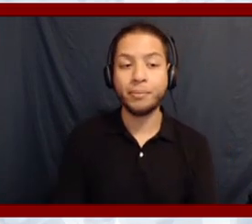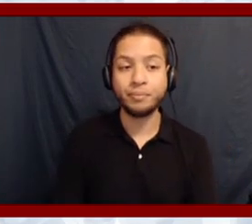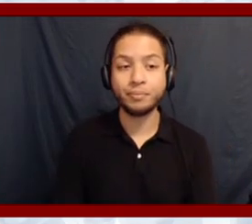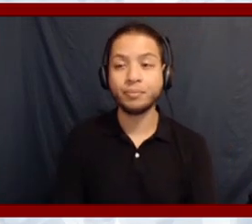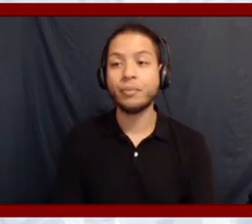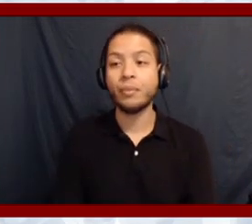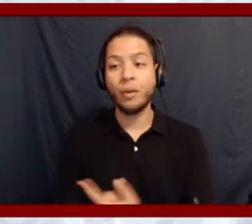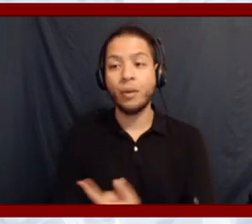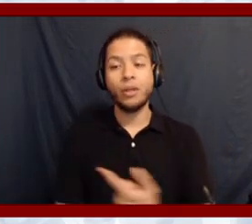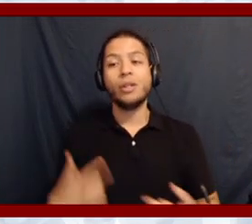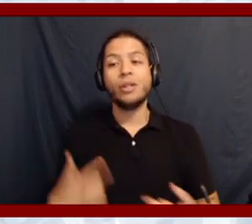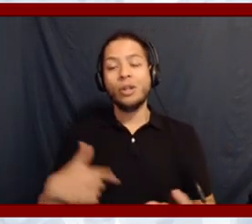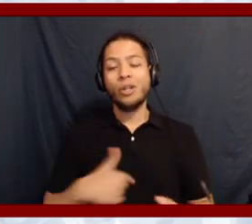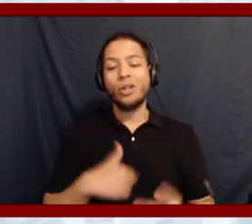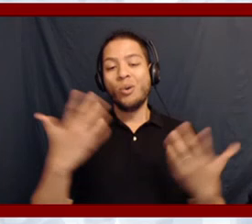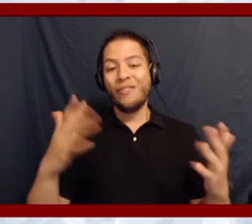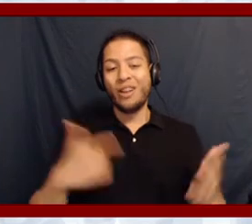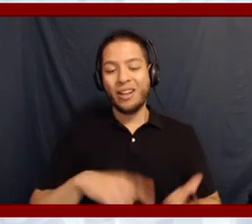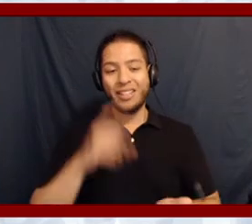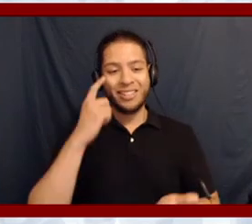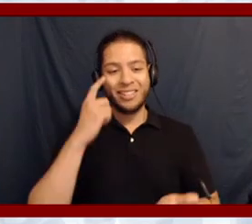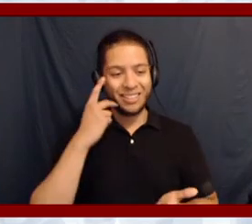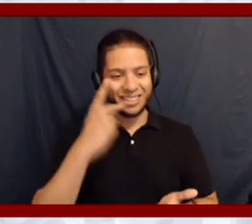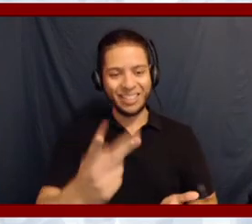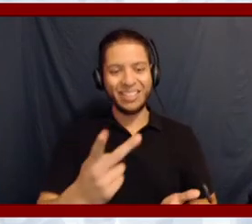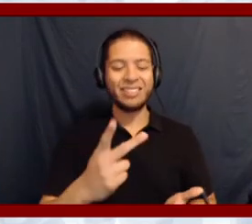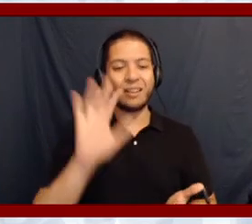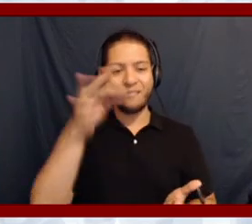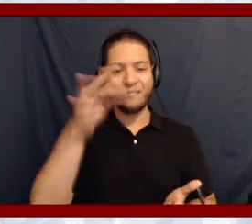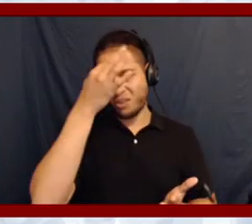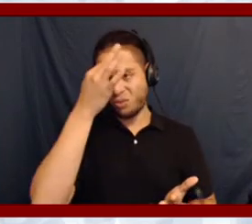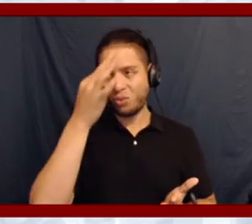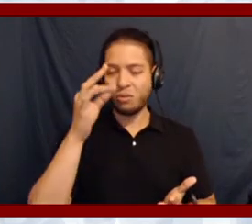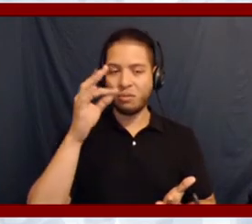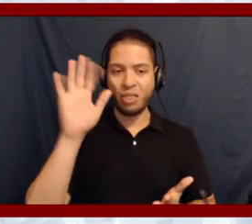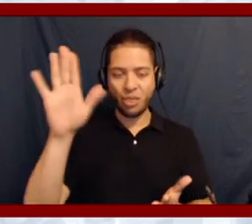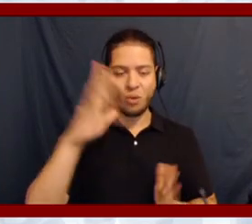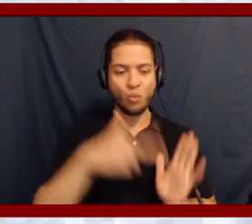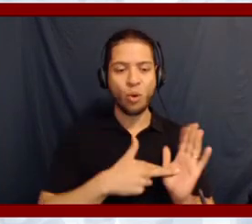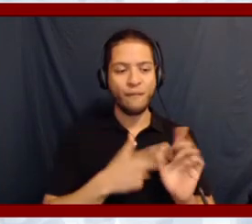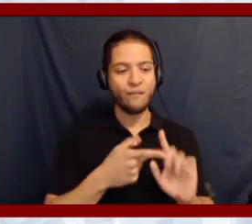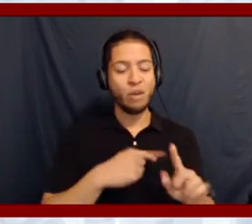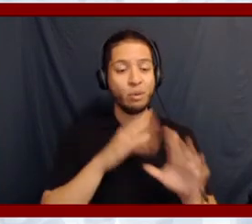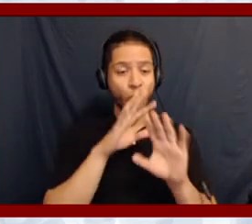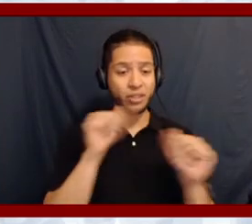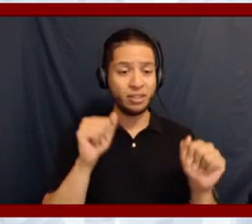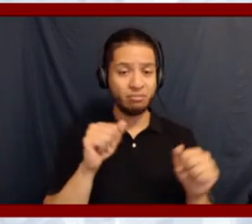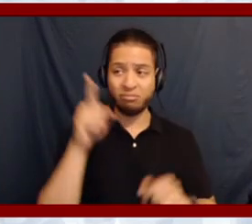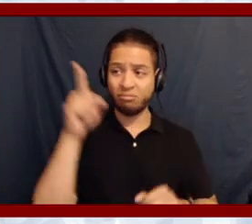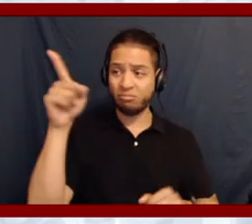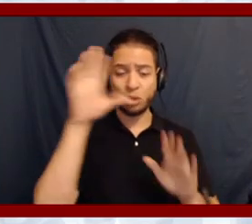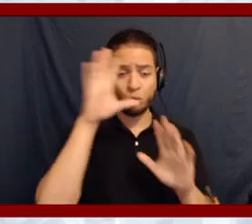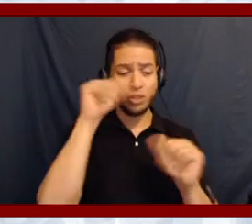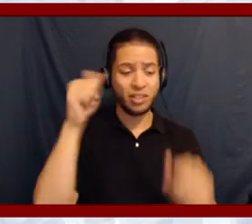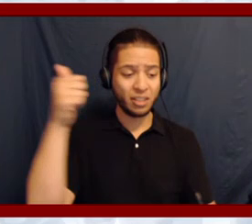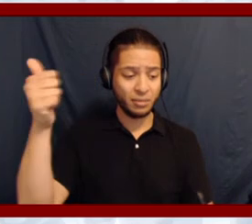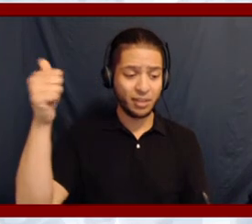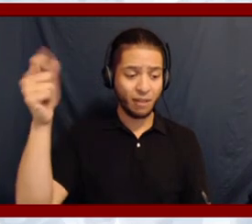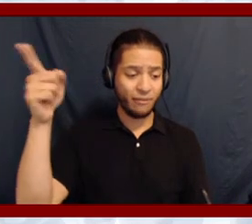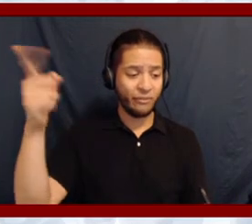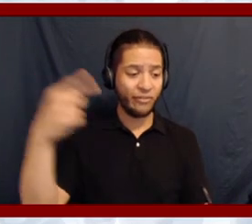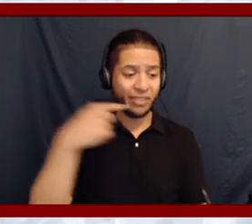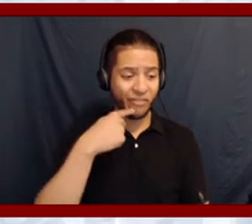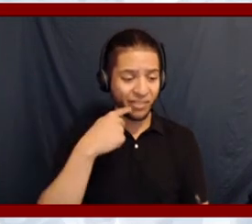role of the federal government right from the president himself, who has said very, very clearly regarding the, you